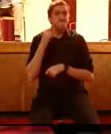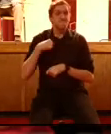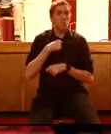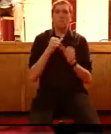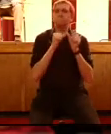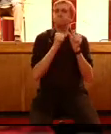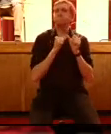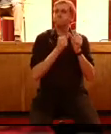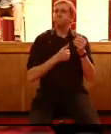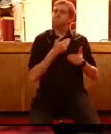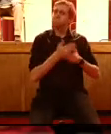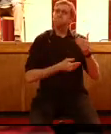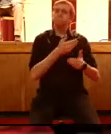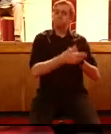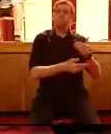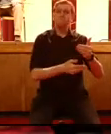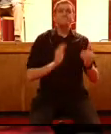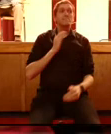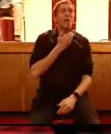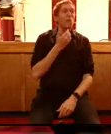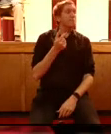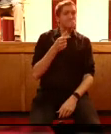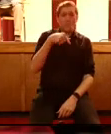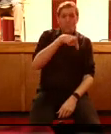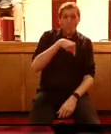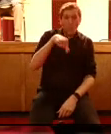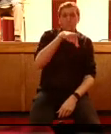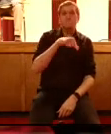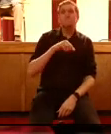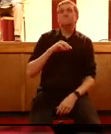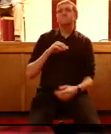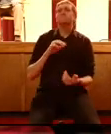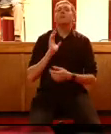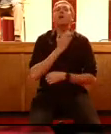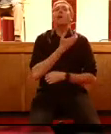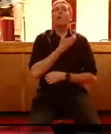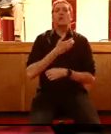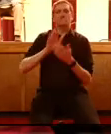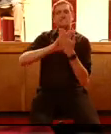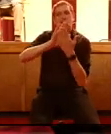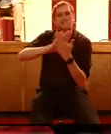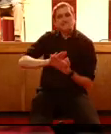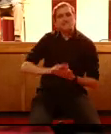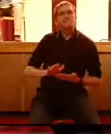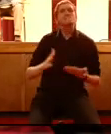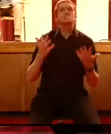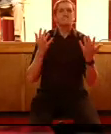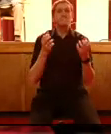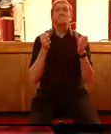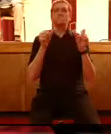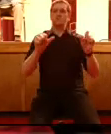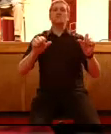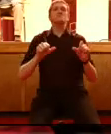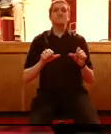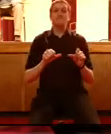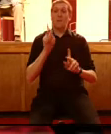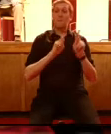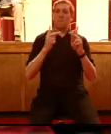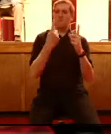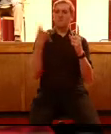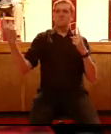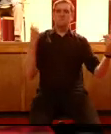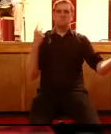and continuing with our orders and our disinfectants and cleaning and trying to spread people out